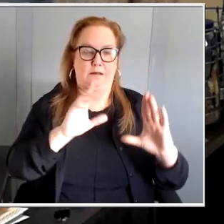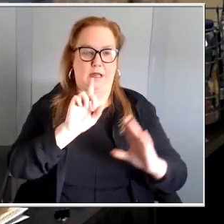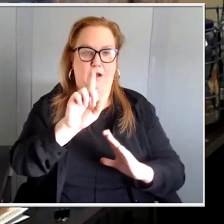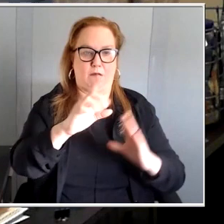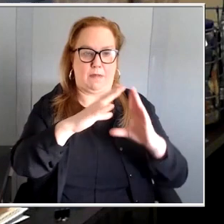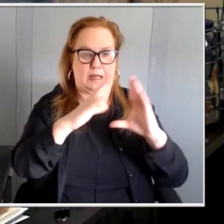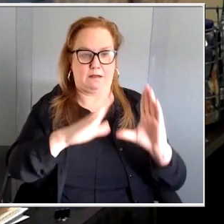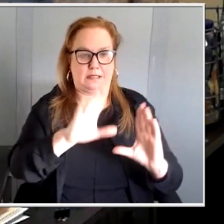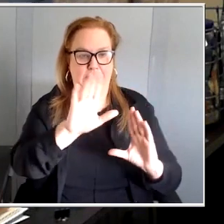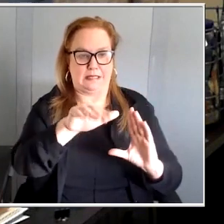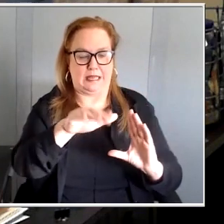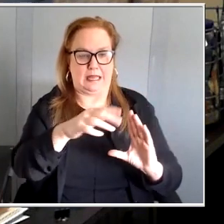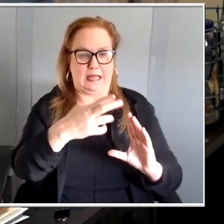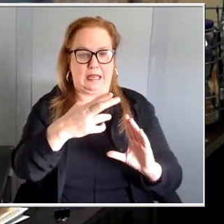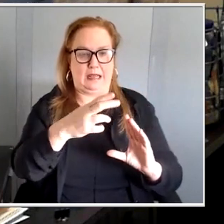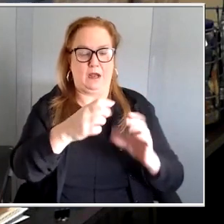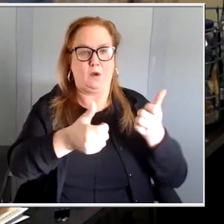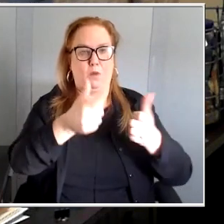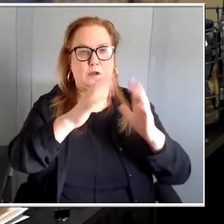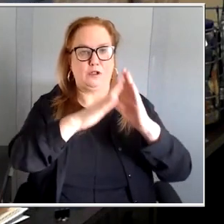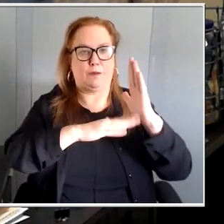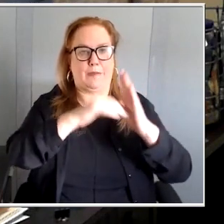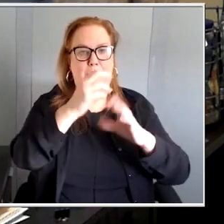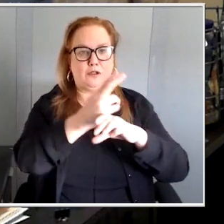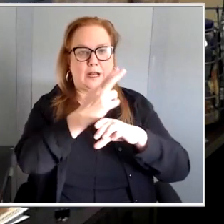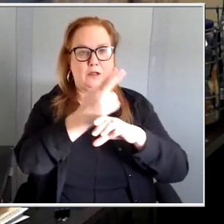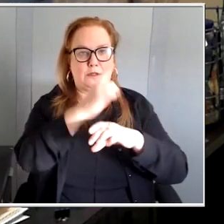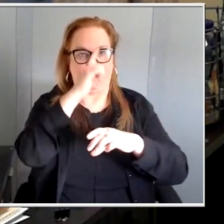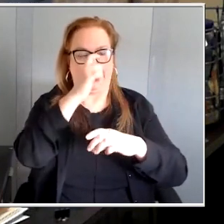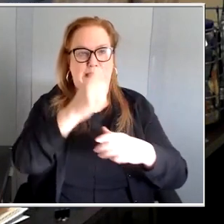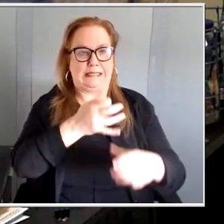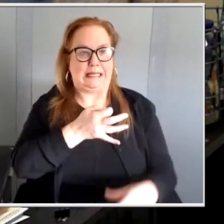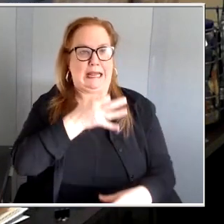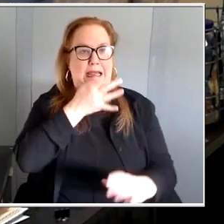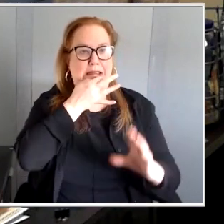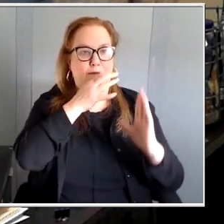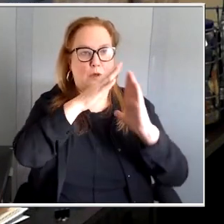"Hey, what paint should I use?" Because he's an expert